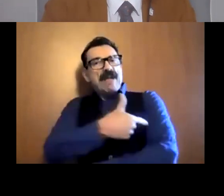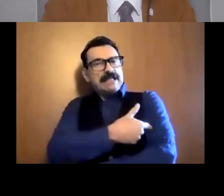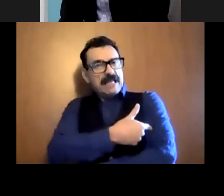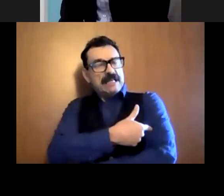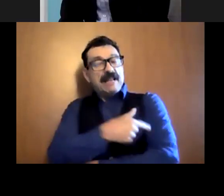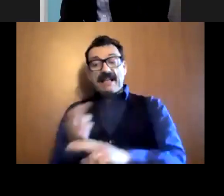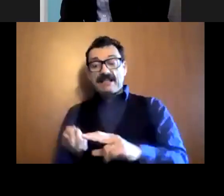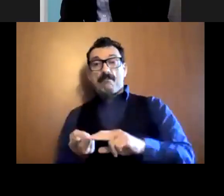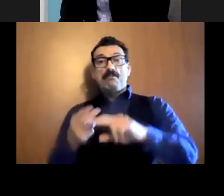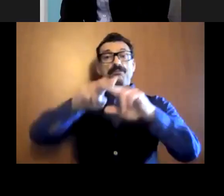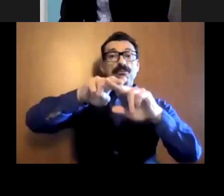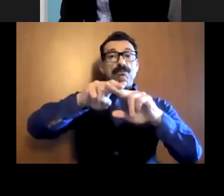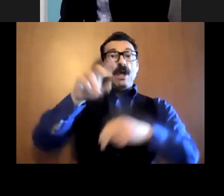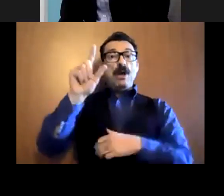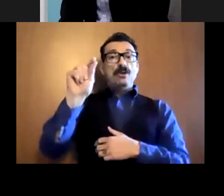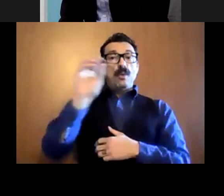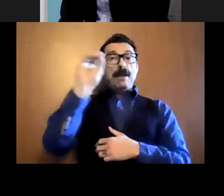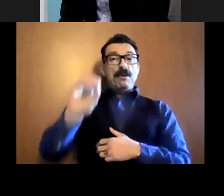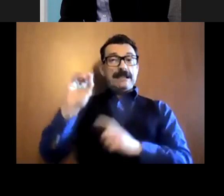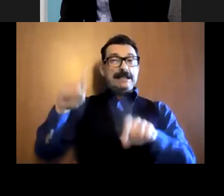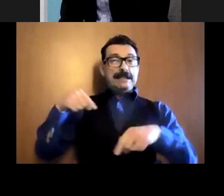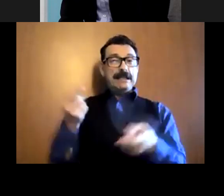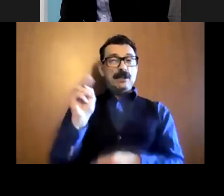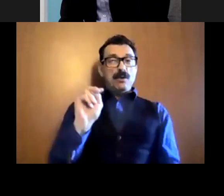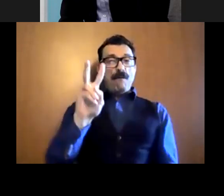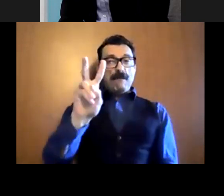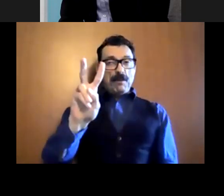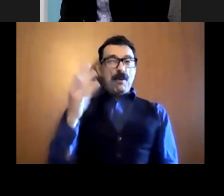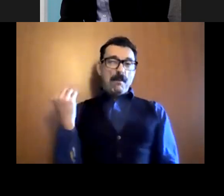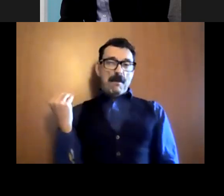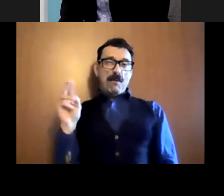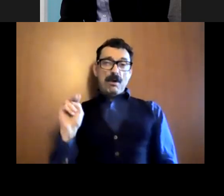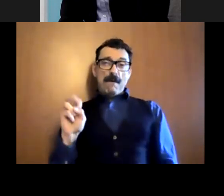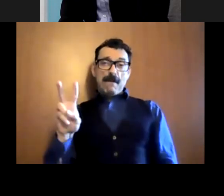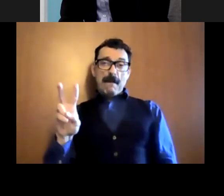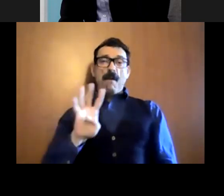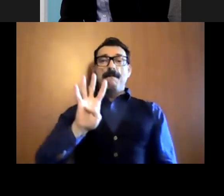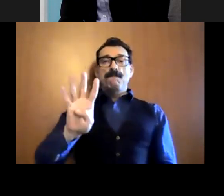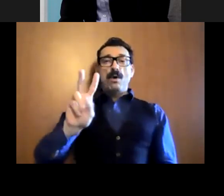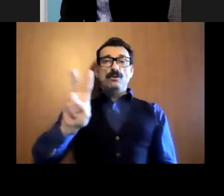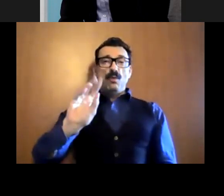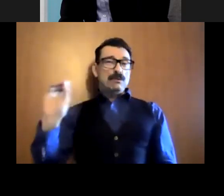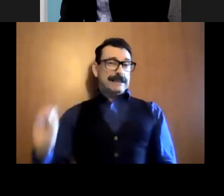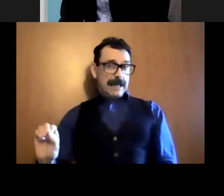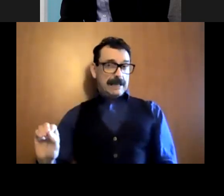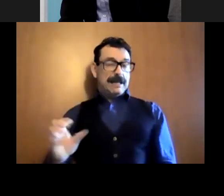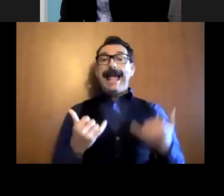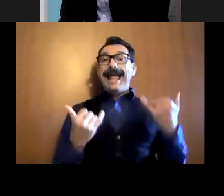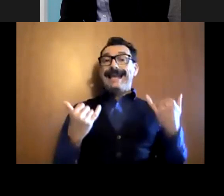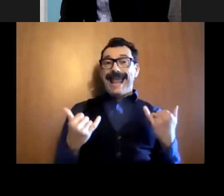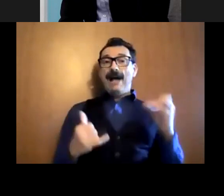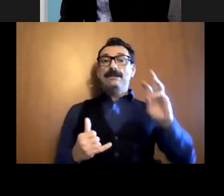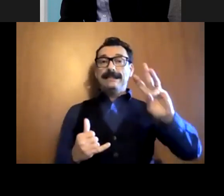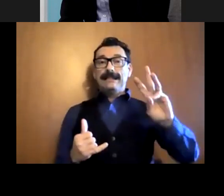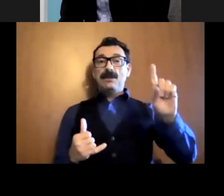20% from November, when about 42% of Blacks said that they would get the vaccine. So I think as